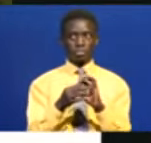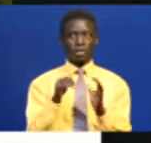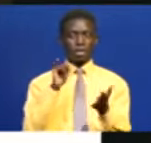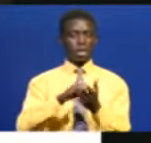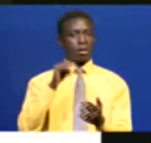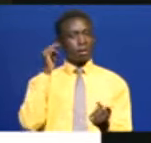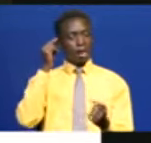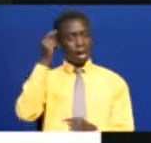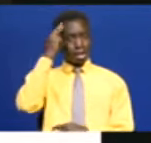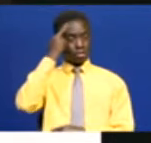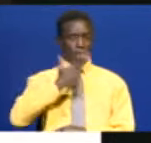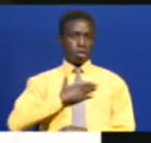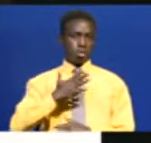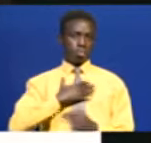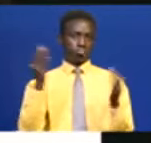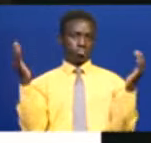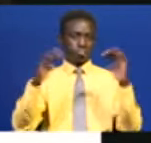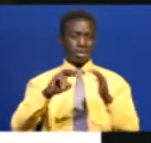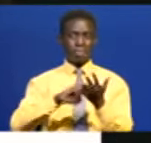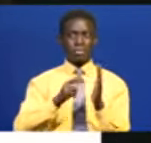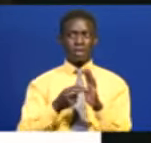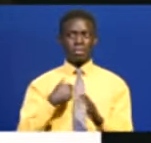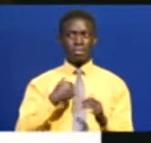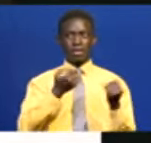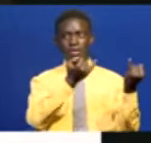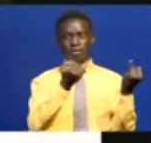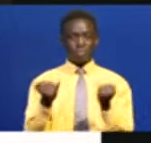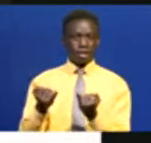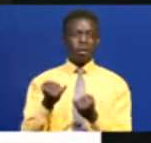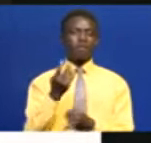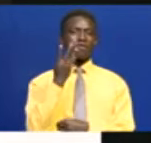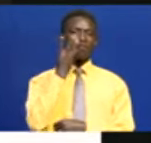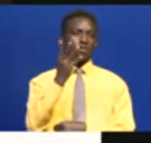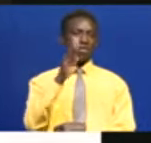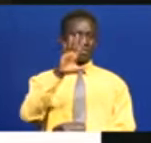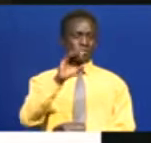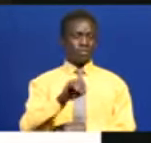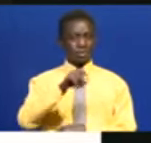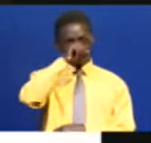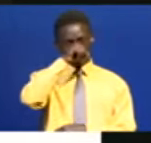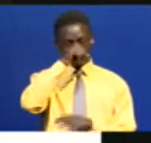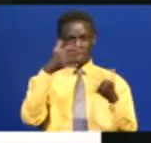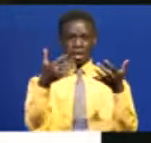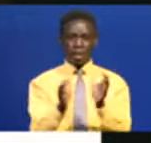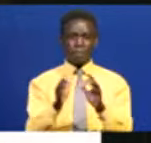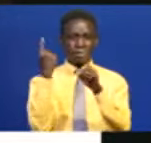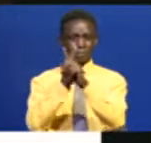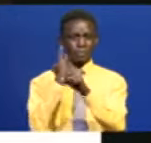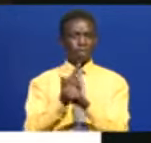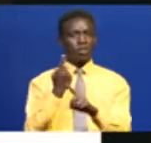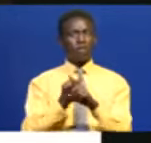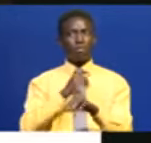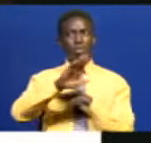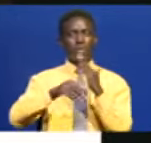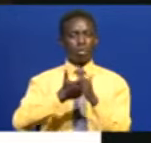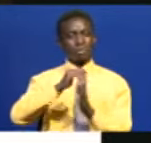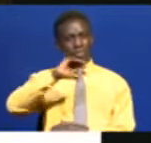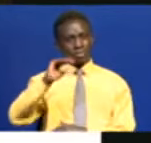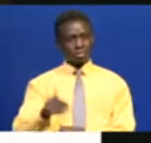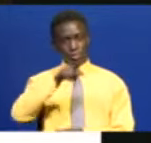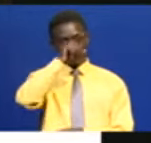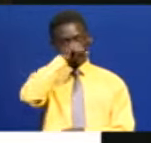And I am inviting 450 Turkish people, Turkish companies from all cities of Turkey. You know,